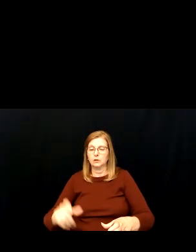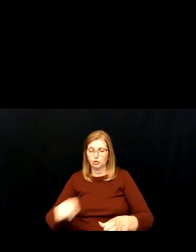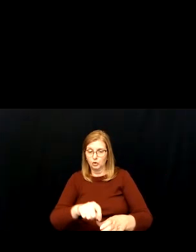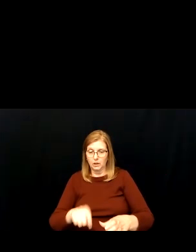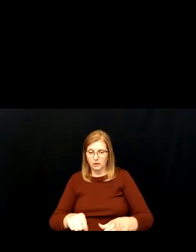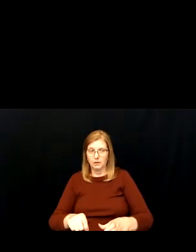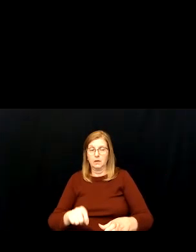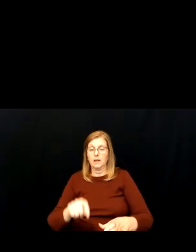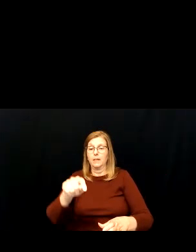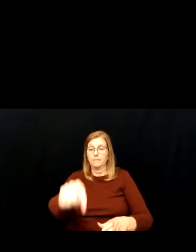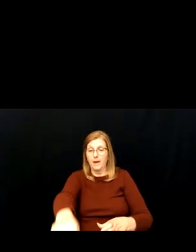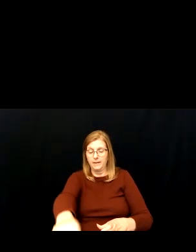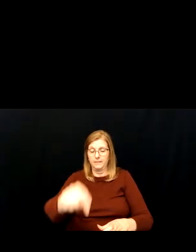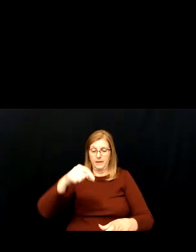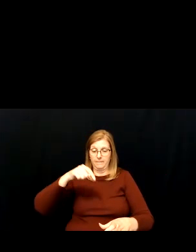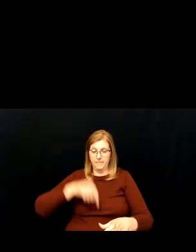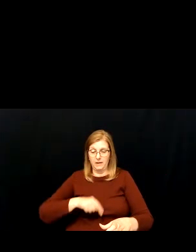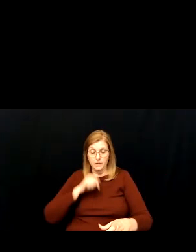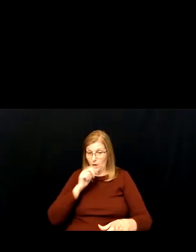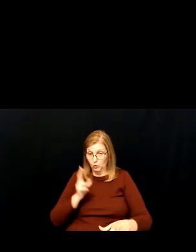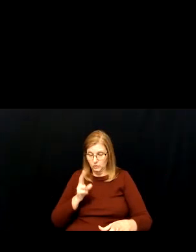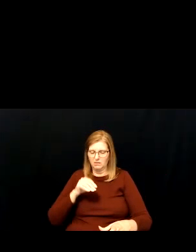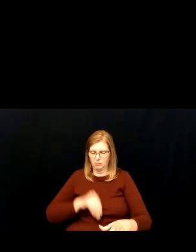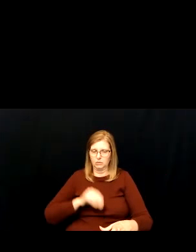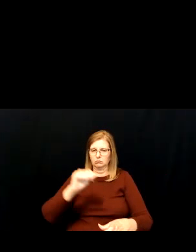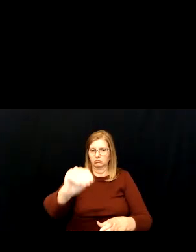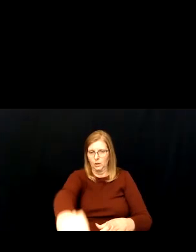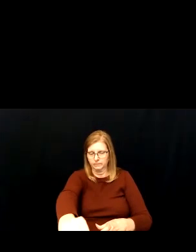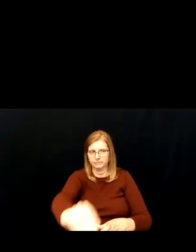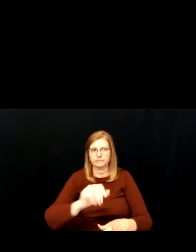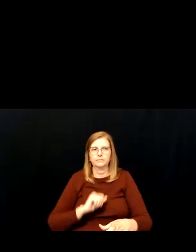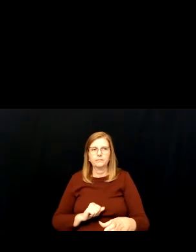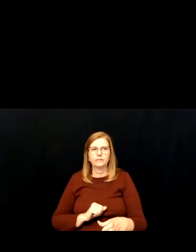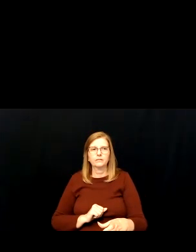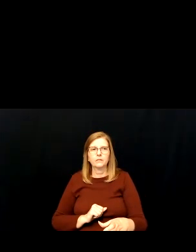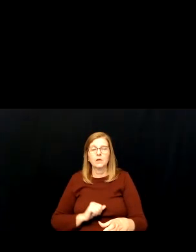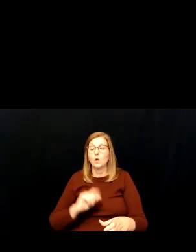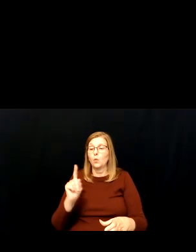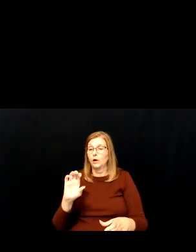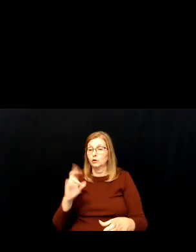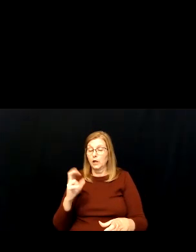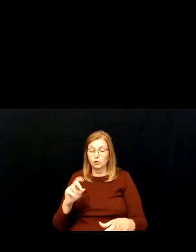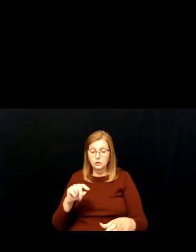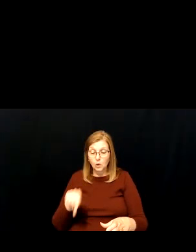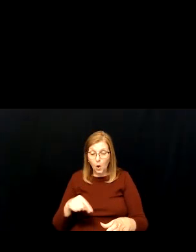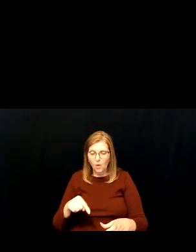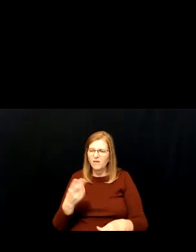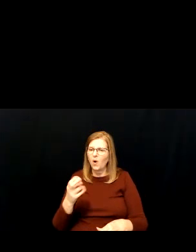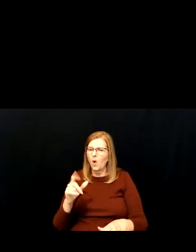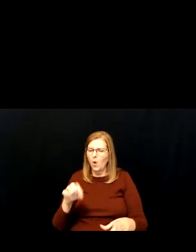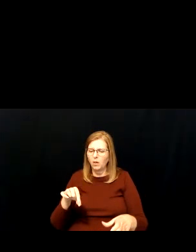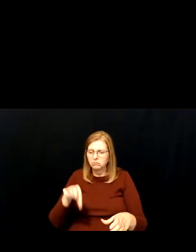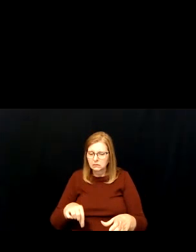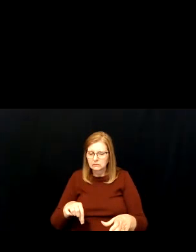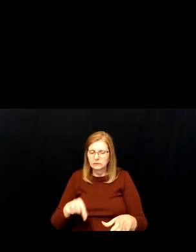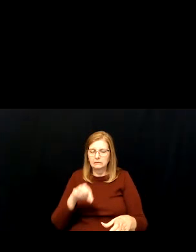would put the checkers when you're not using them. And wherever the checkers go, there are holes. And so